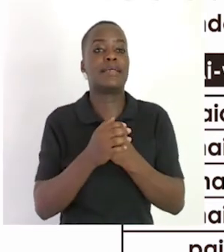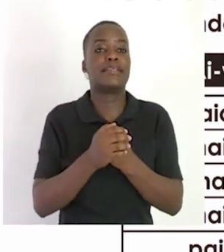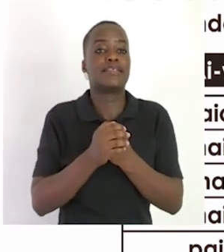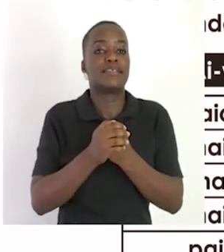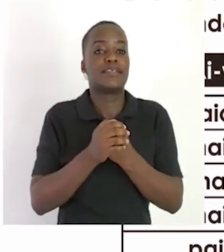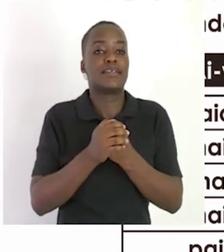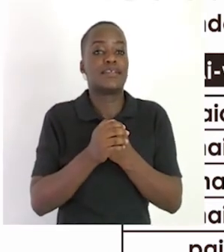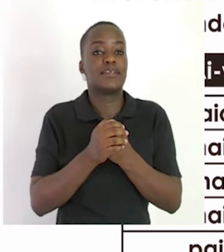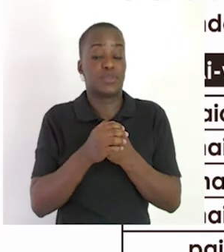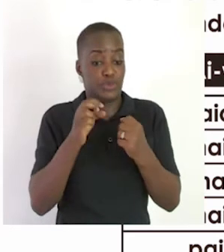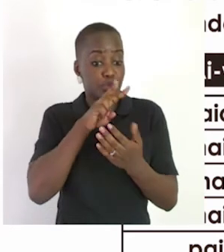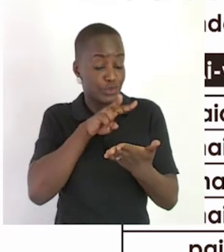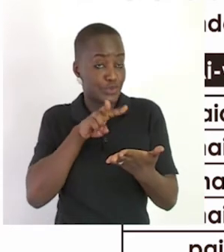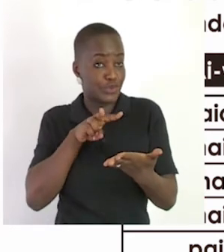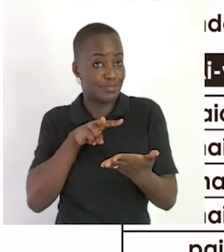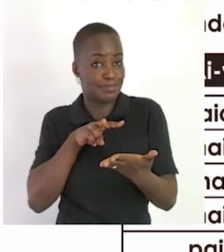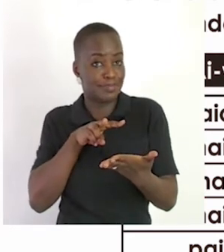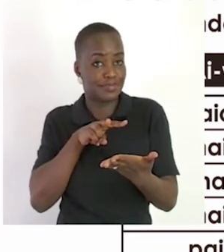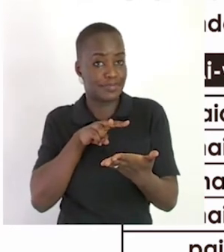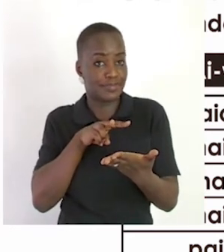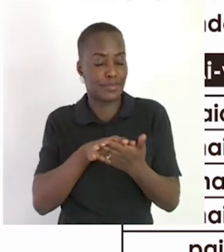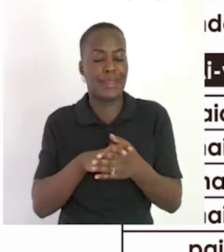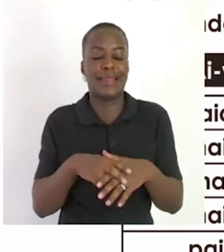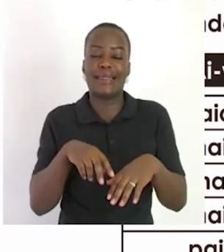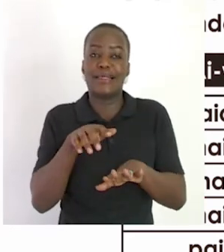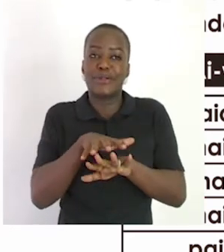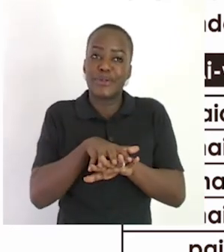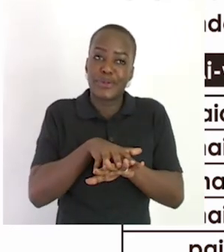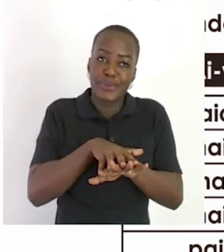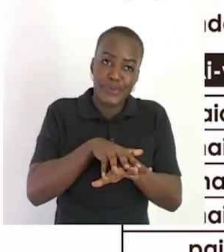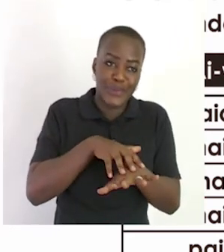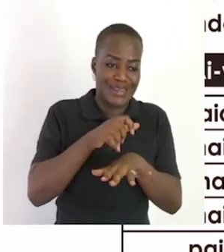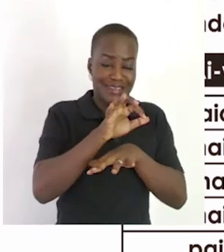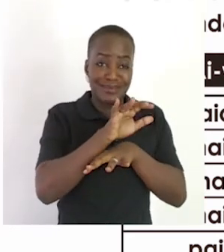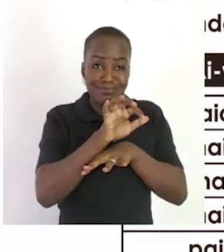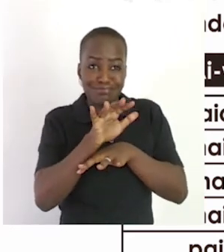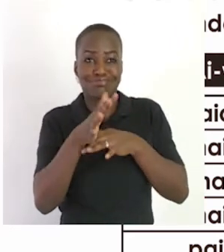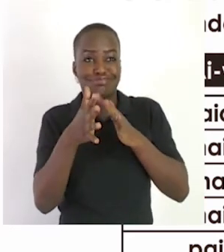that when you are reading, take your time and sound them correctly.